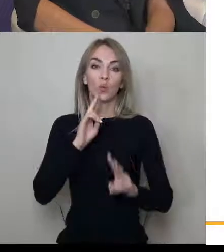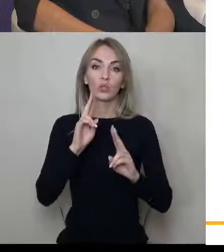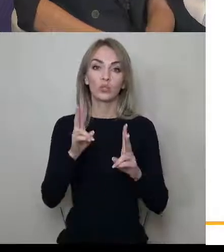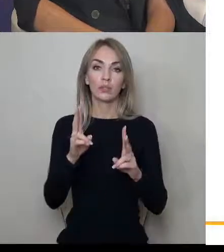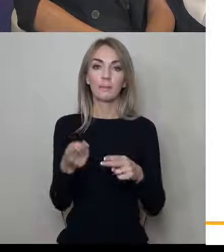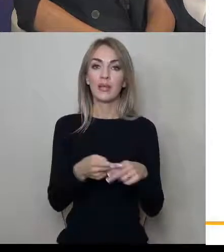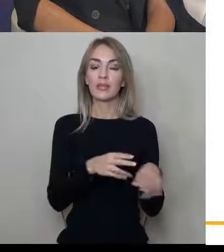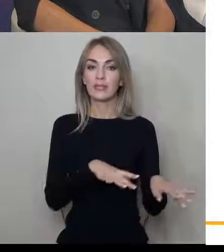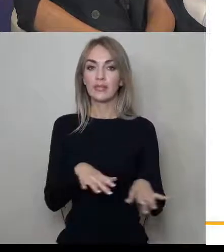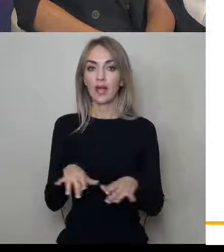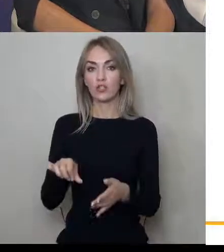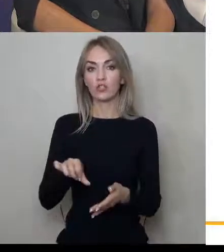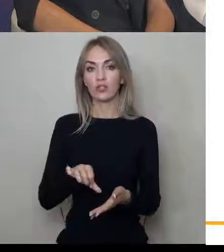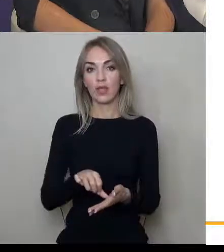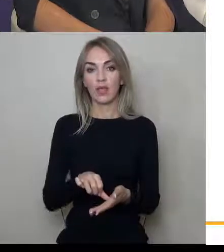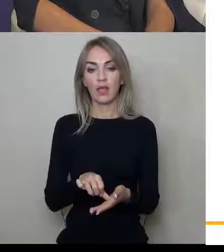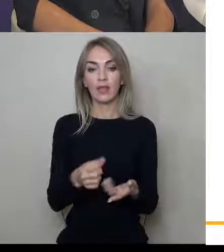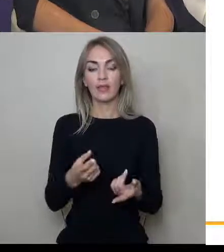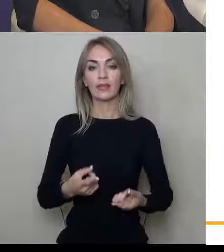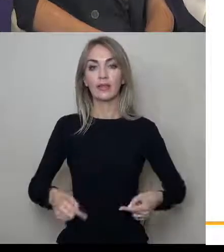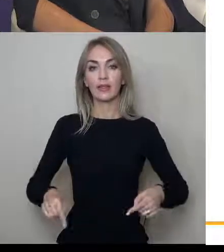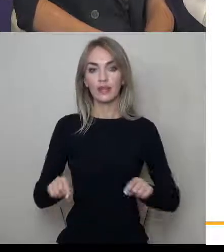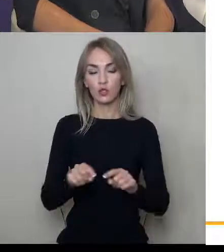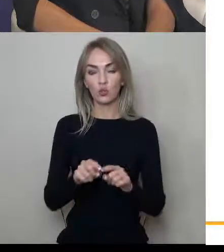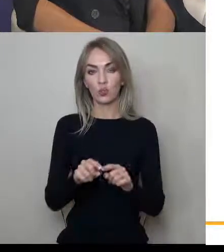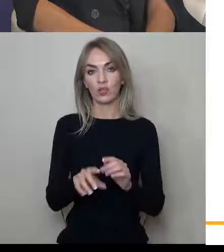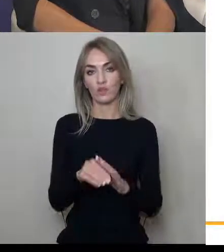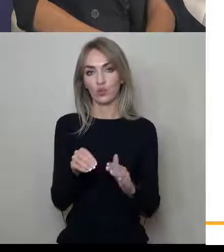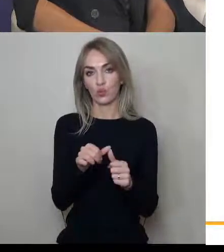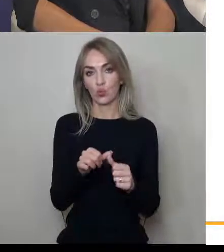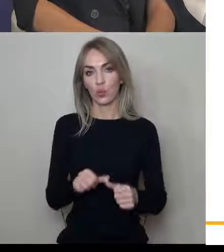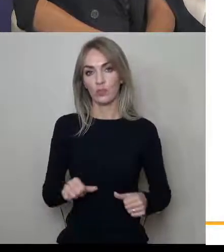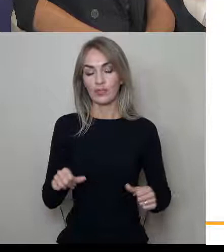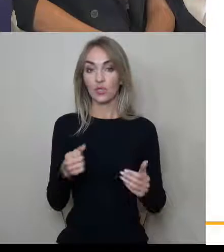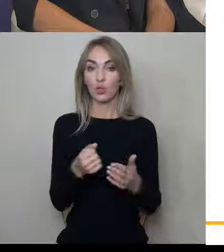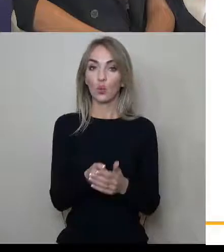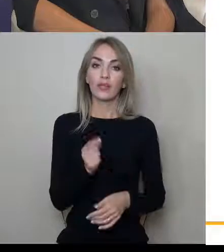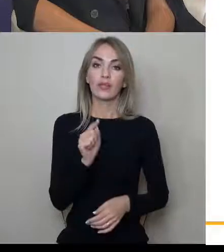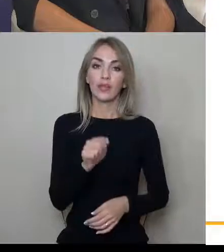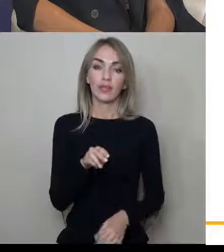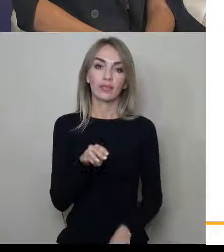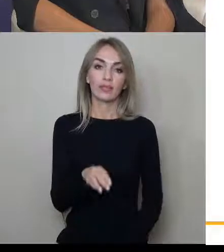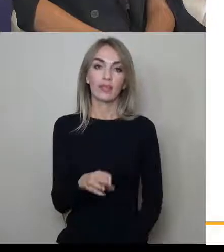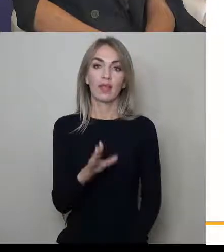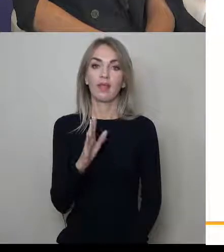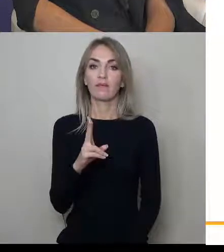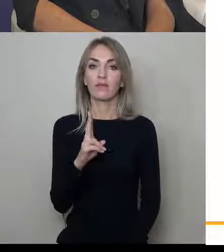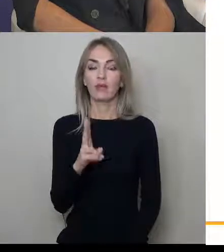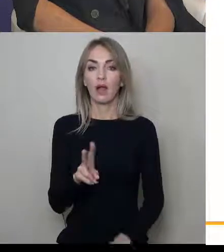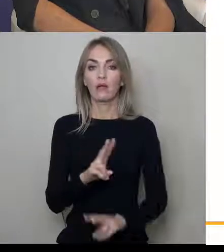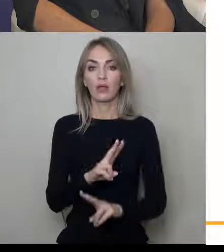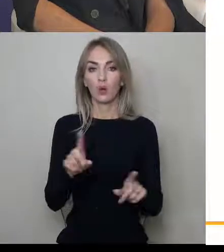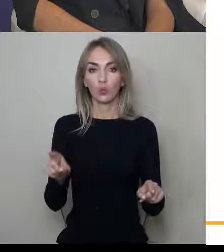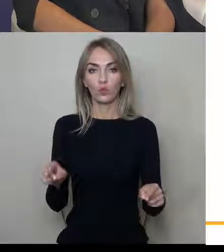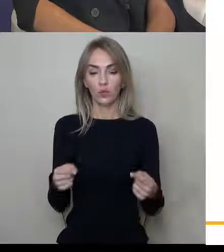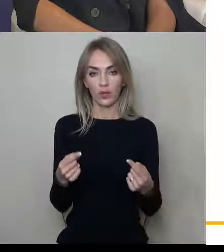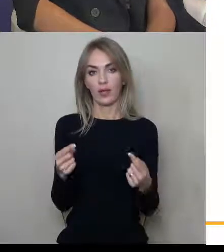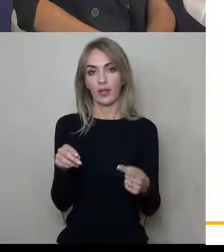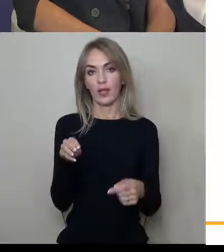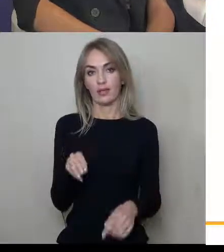court. So to contest inaction of the election commission, you